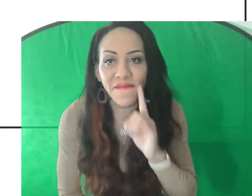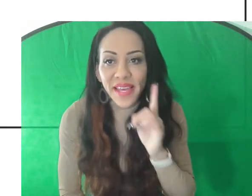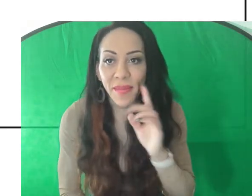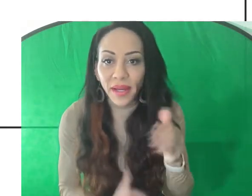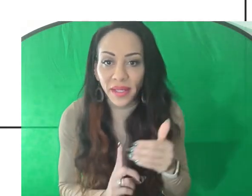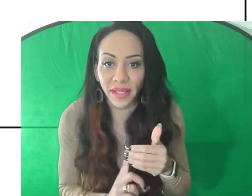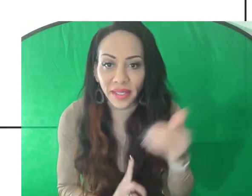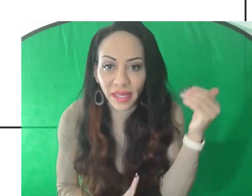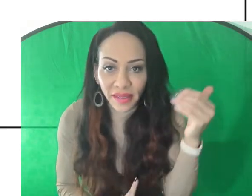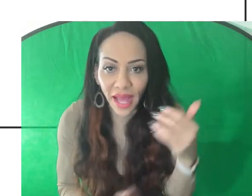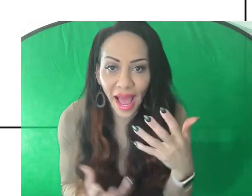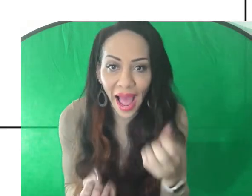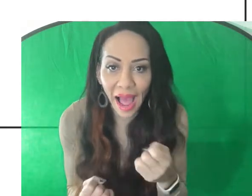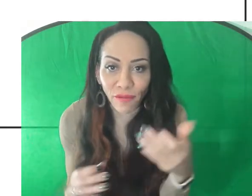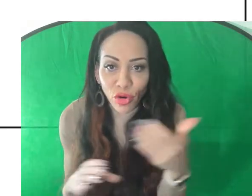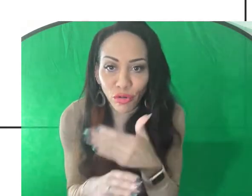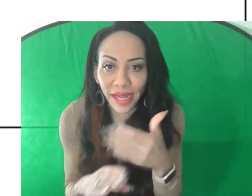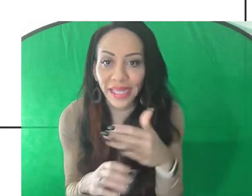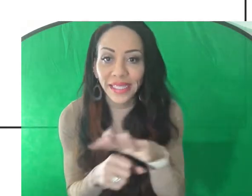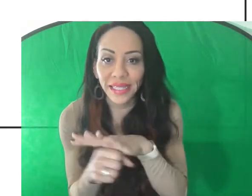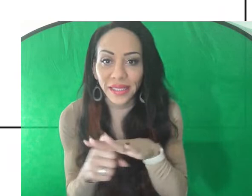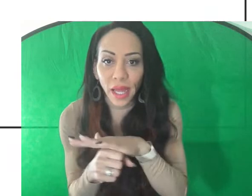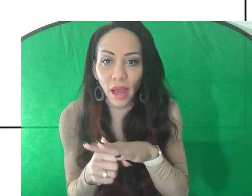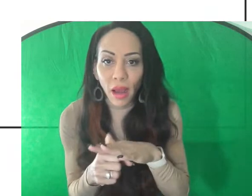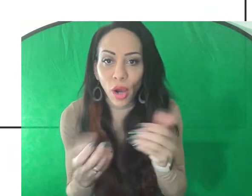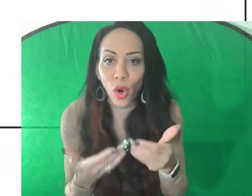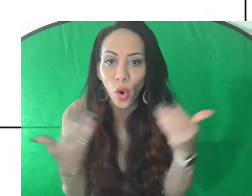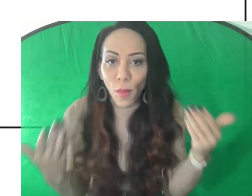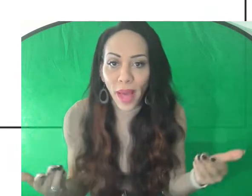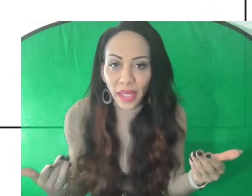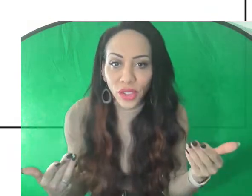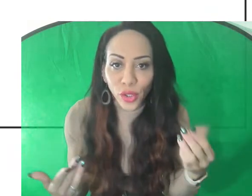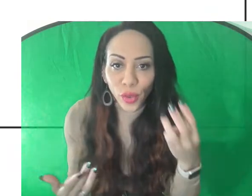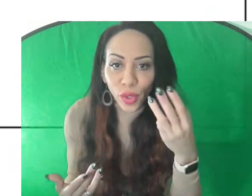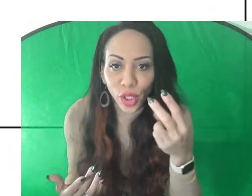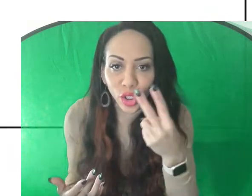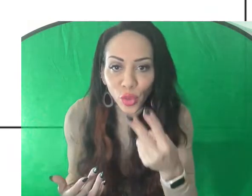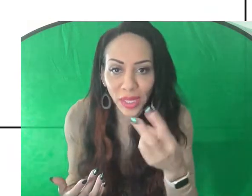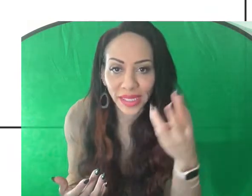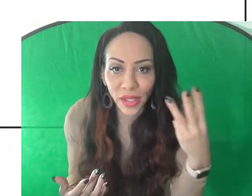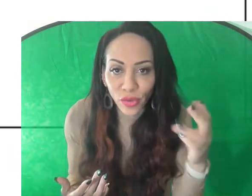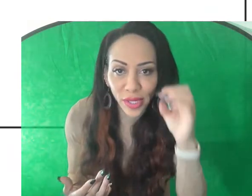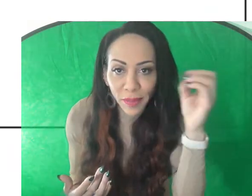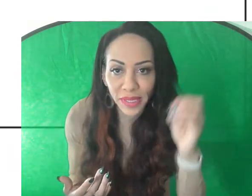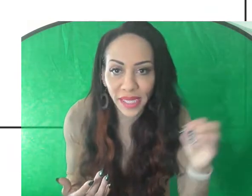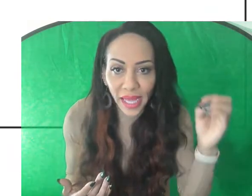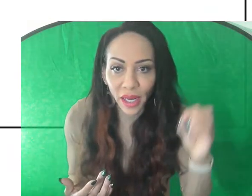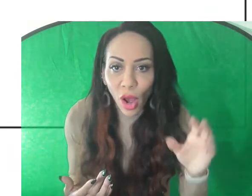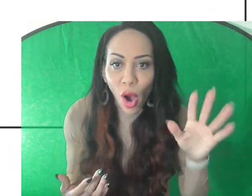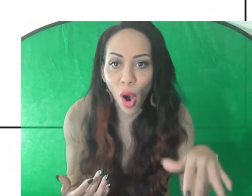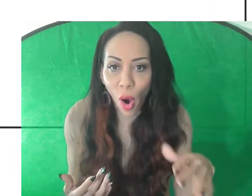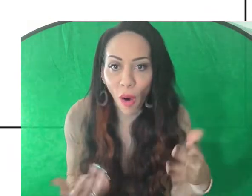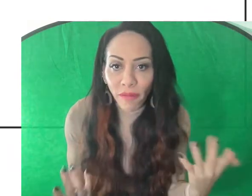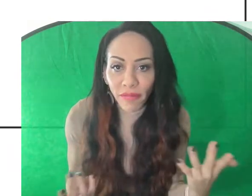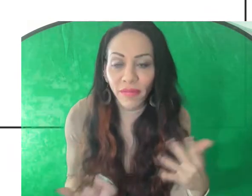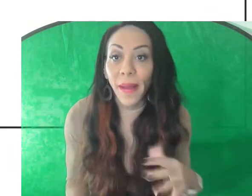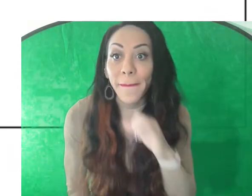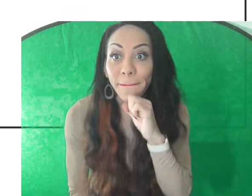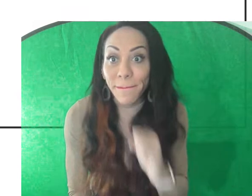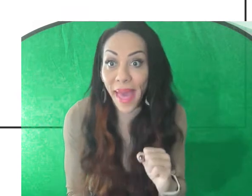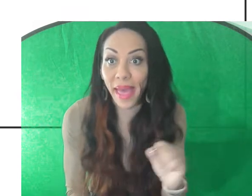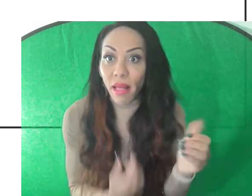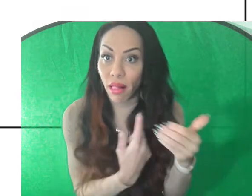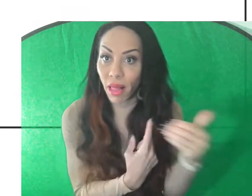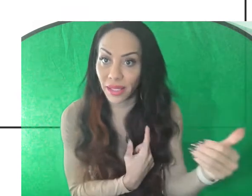33%. And this was really interesting because this summer we were doing a little bit of checking in with students about would you consider